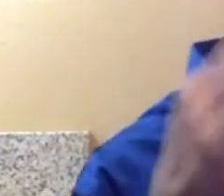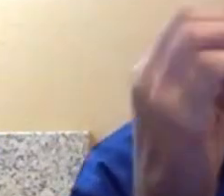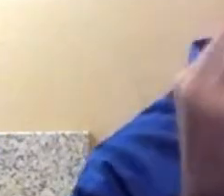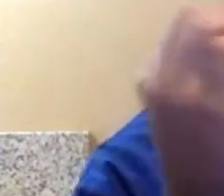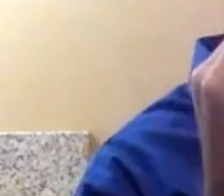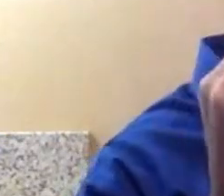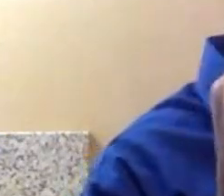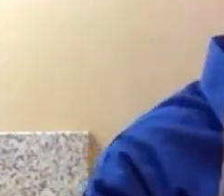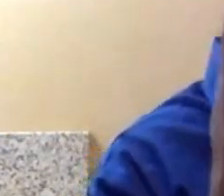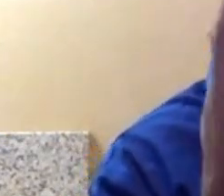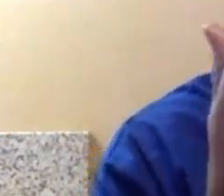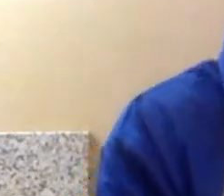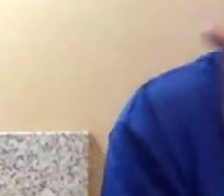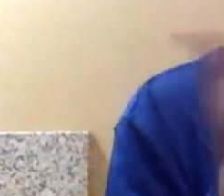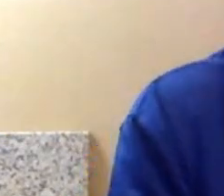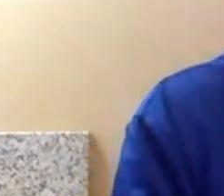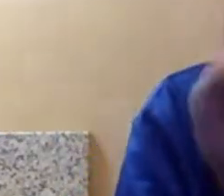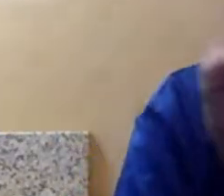for somewhere else to fit in.